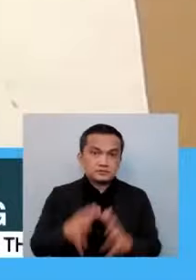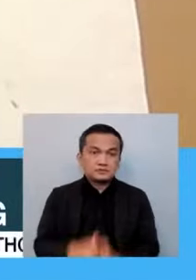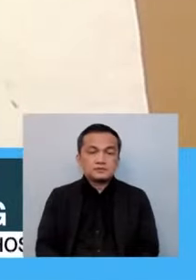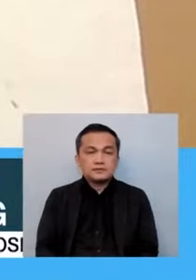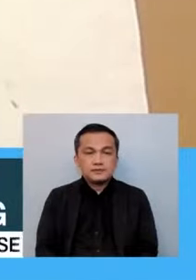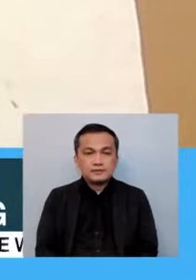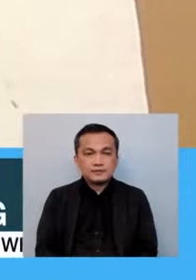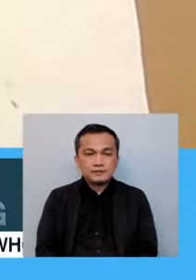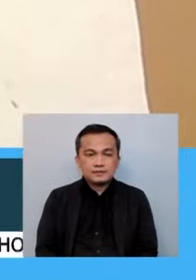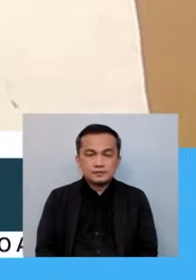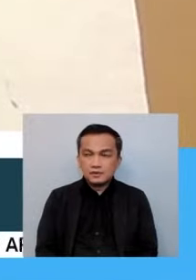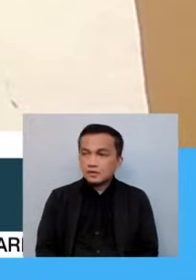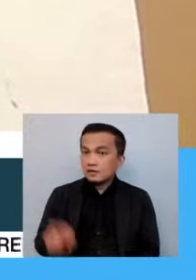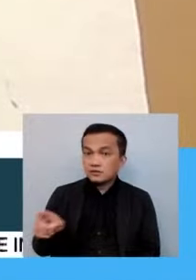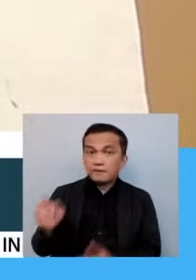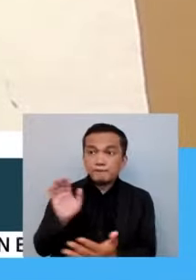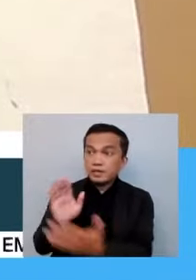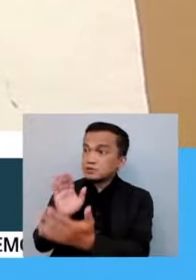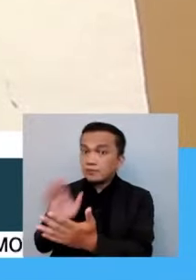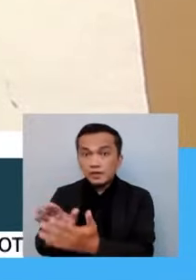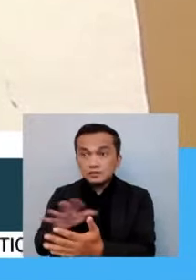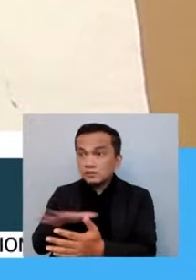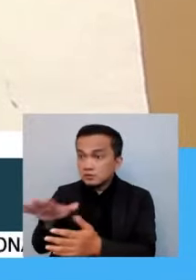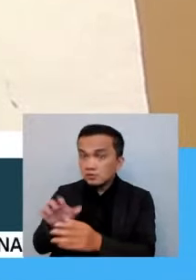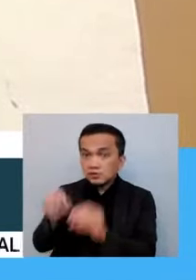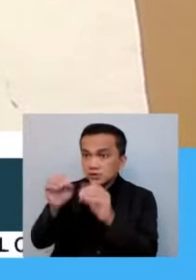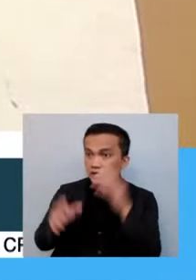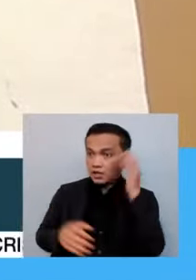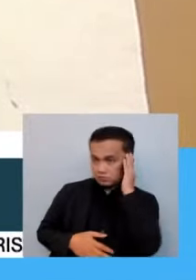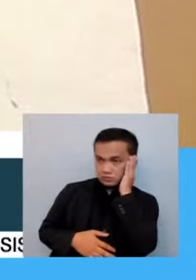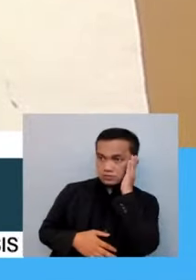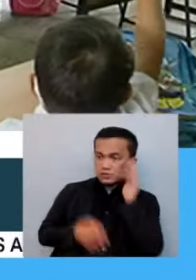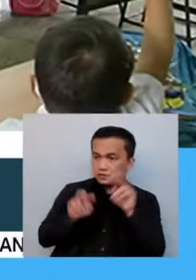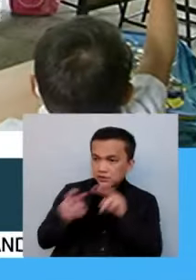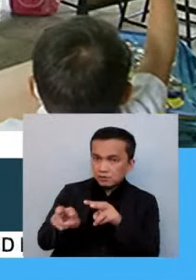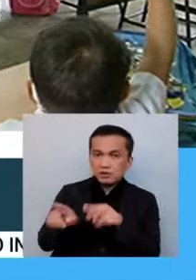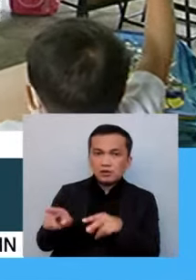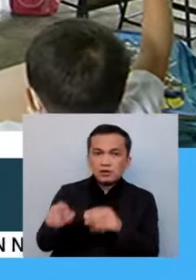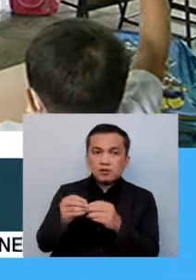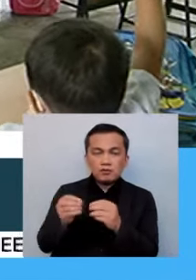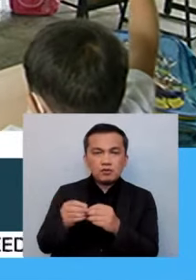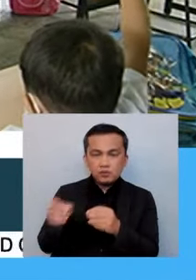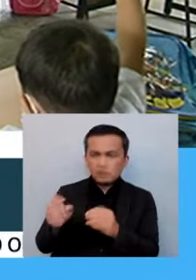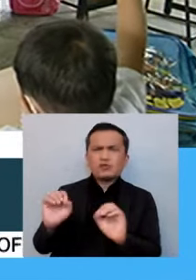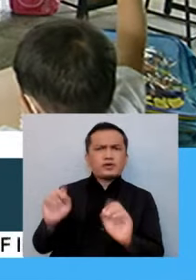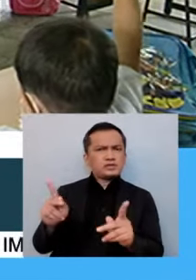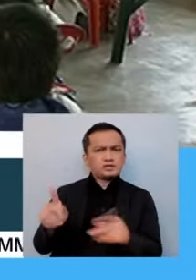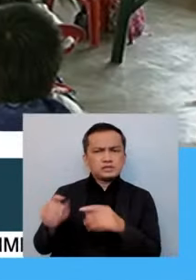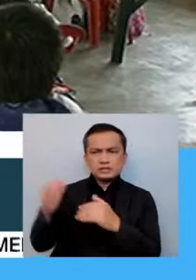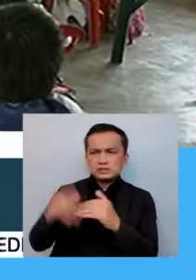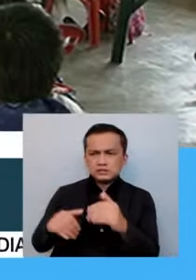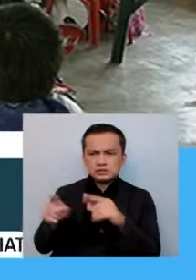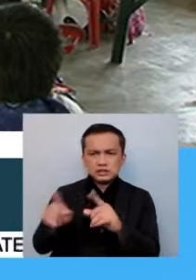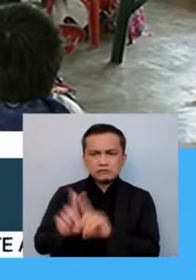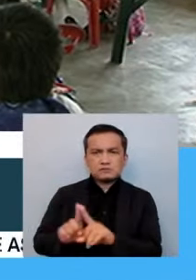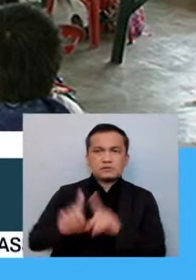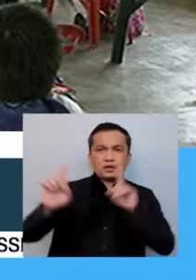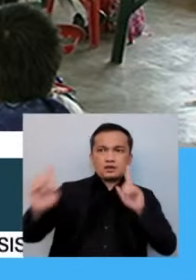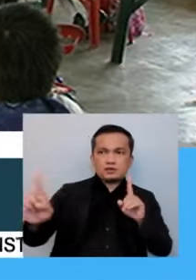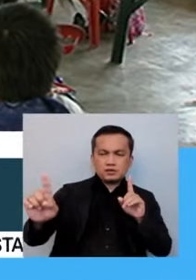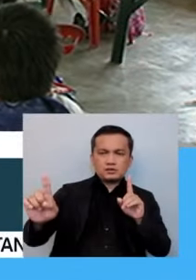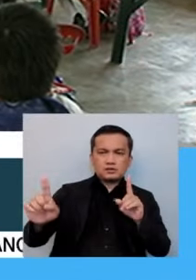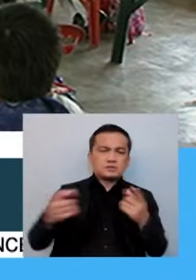Sa pina-face-to-face, sa bahagi ng mga teachers, sa tingin namin, no, mas magiging okay ito kaysa dun sa distance learning na pinatupad